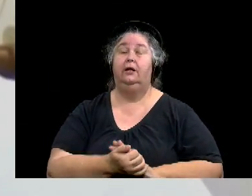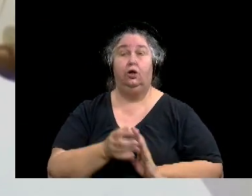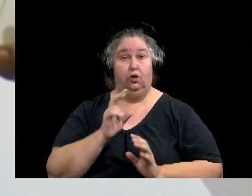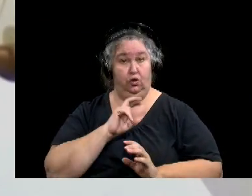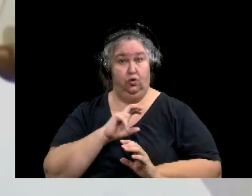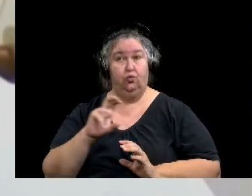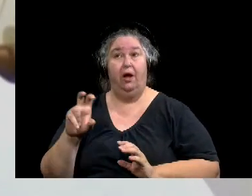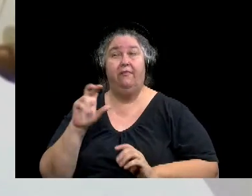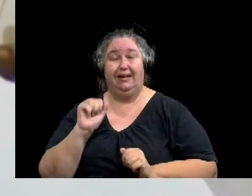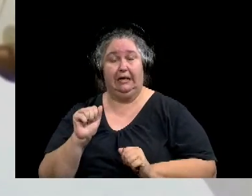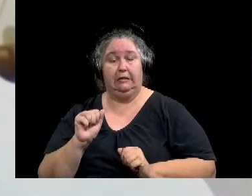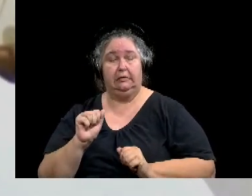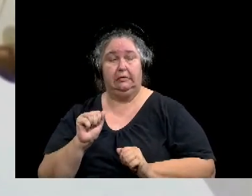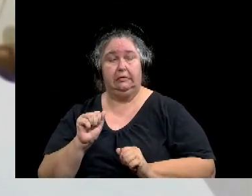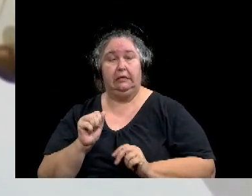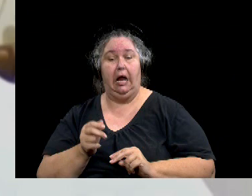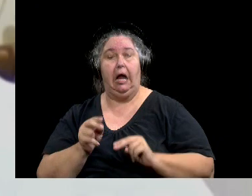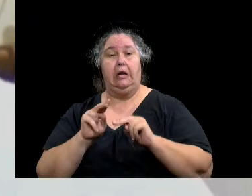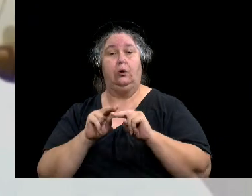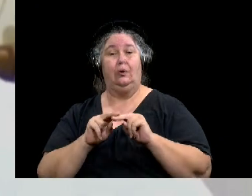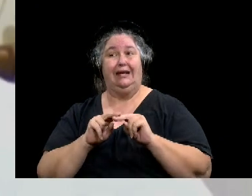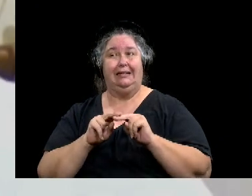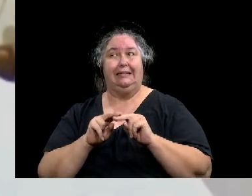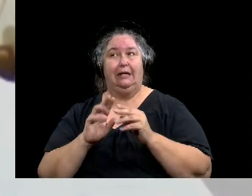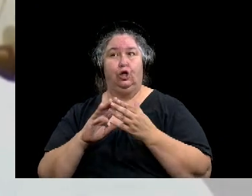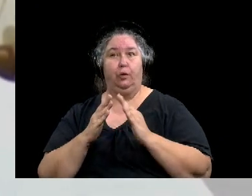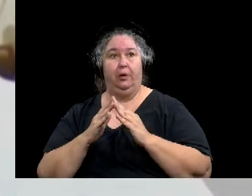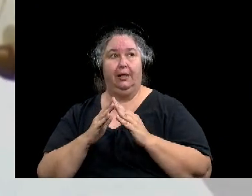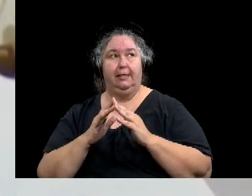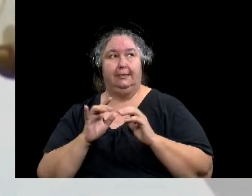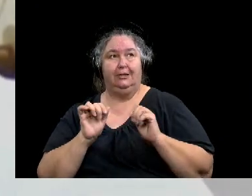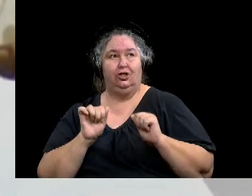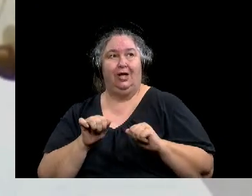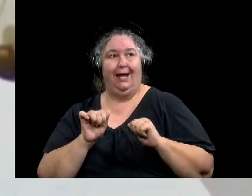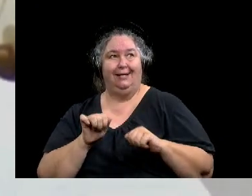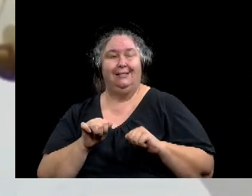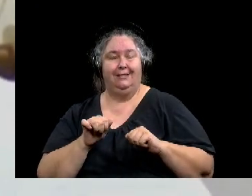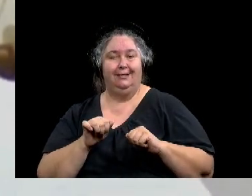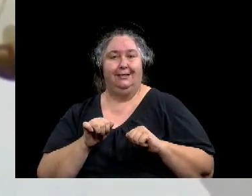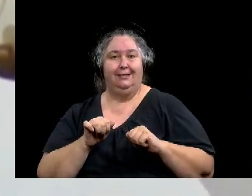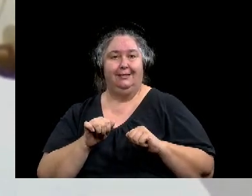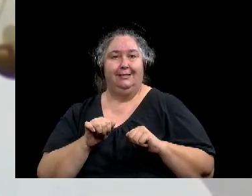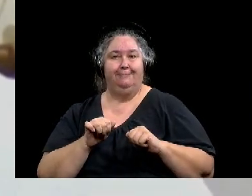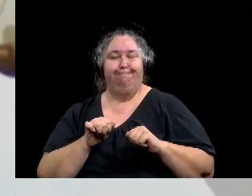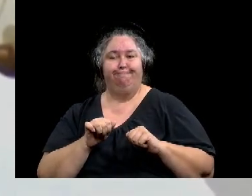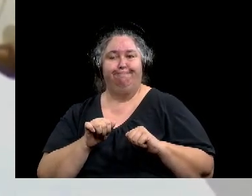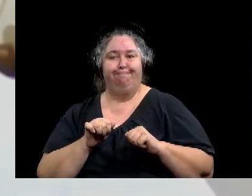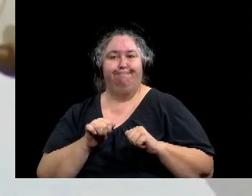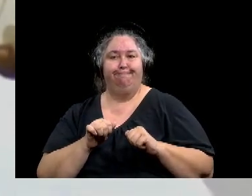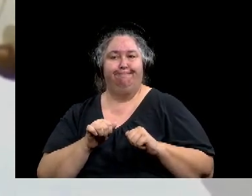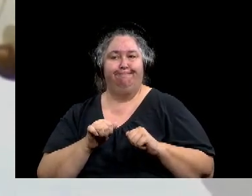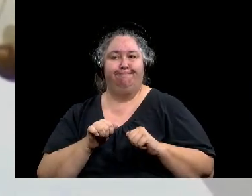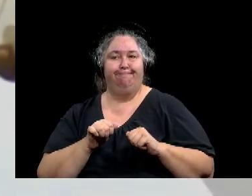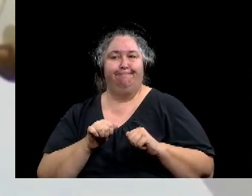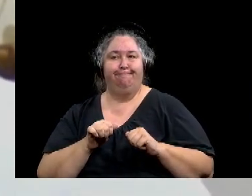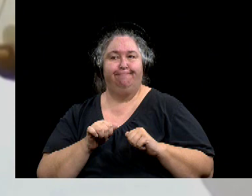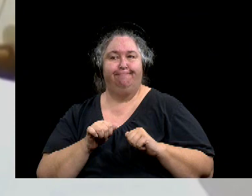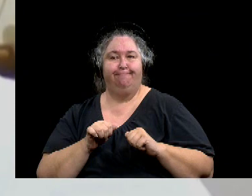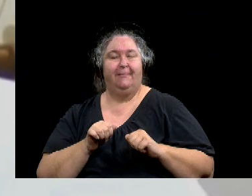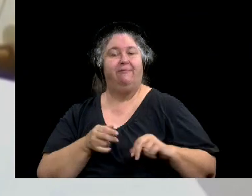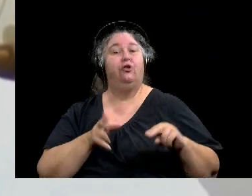certainly increase our community's chances of growing case numbers